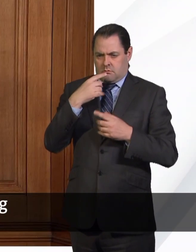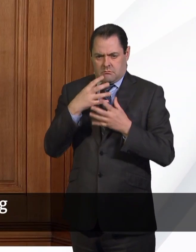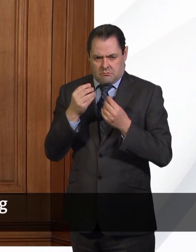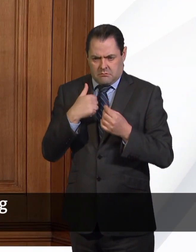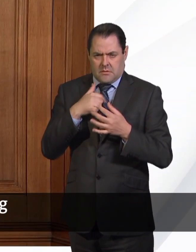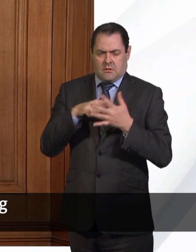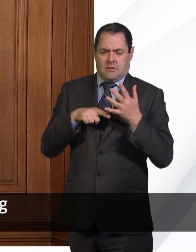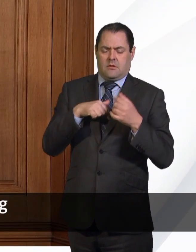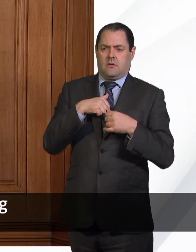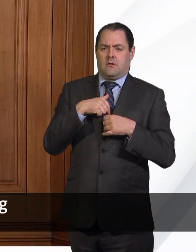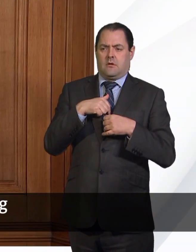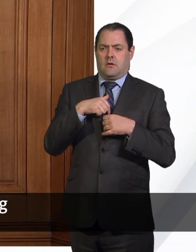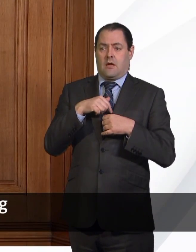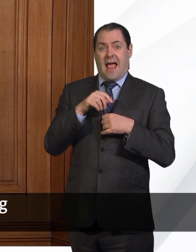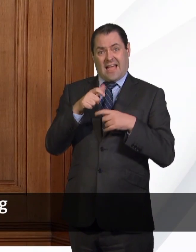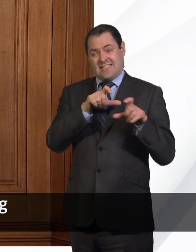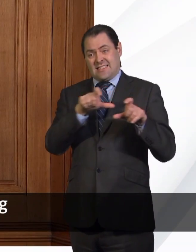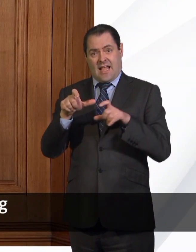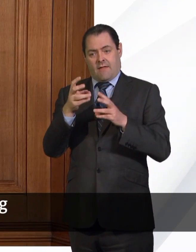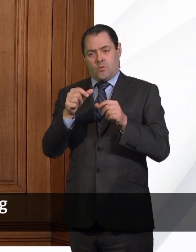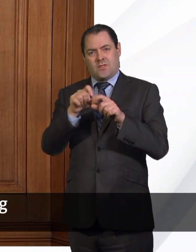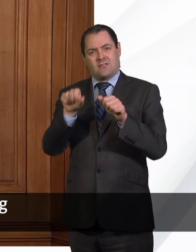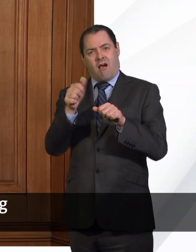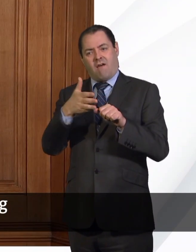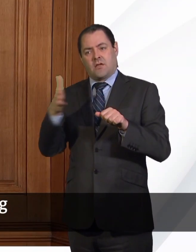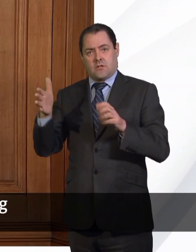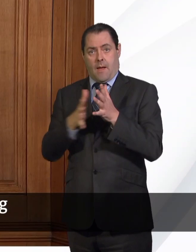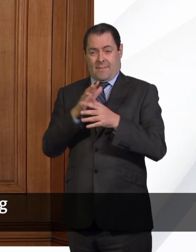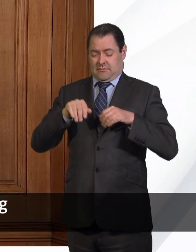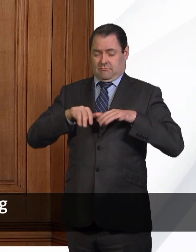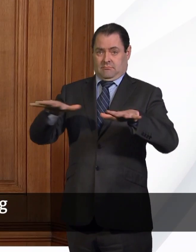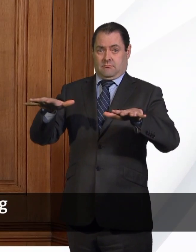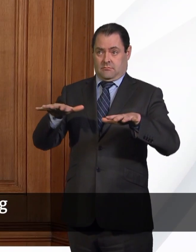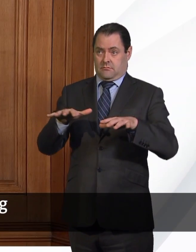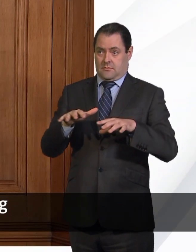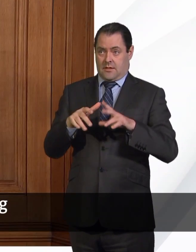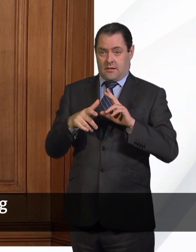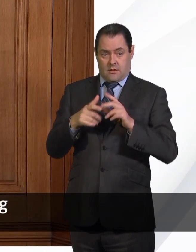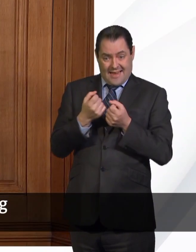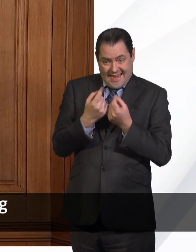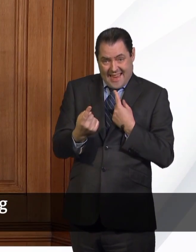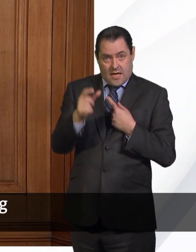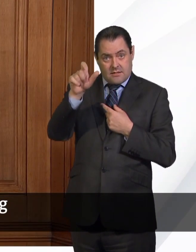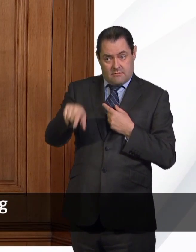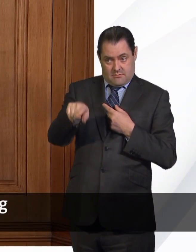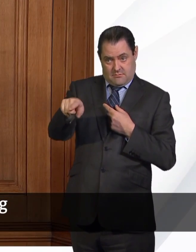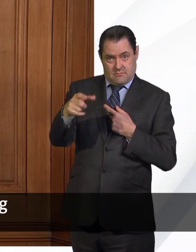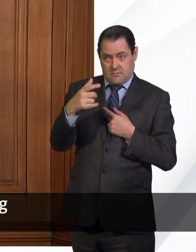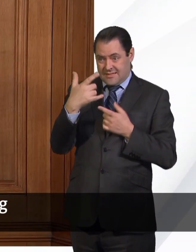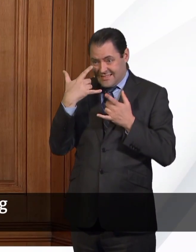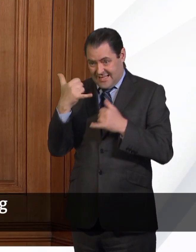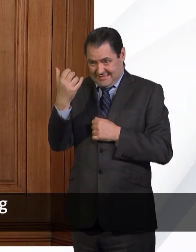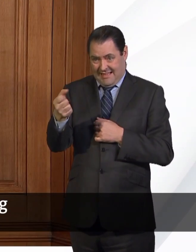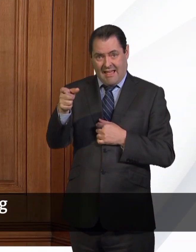might have infections, or much higher than average rate of infection, because they've been close to someone who has